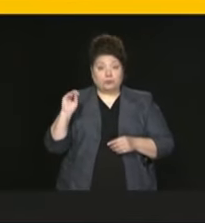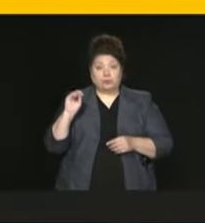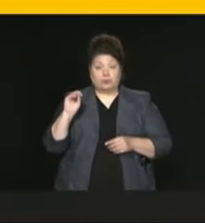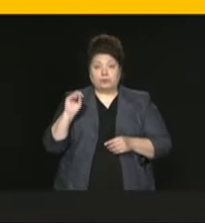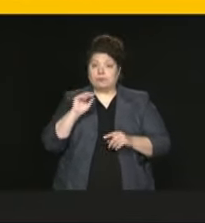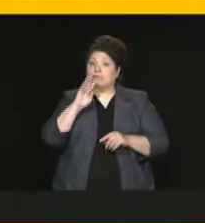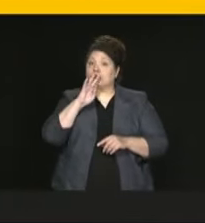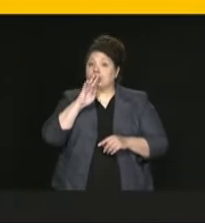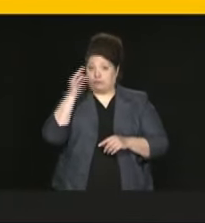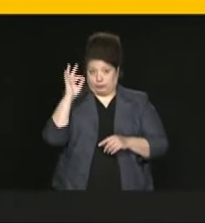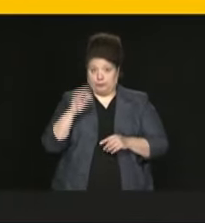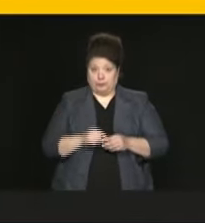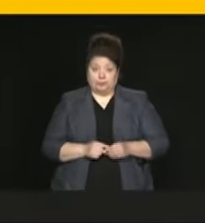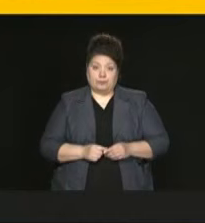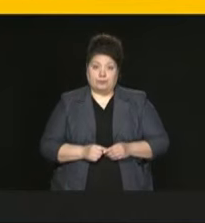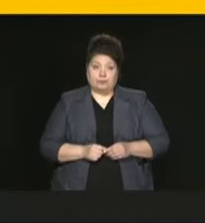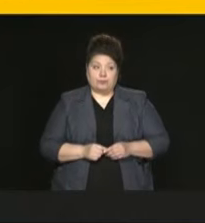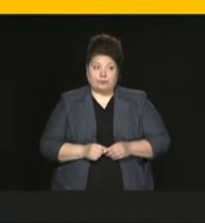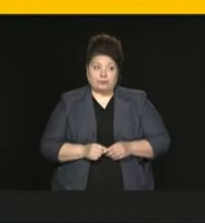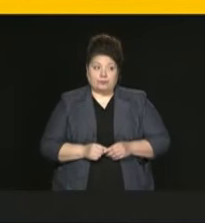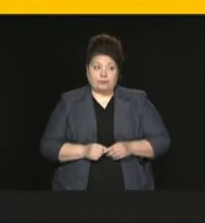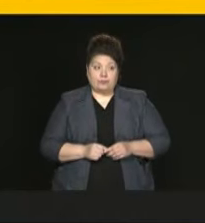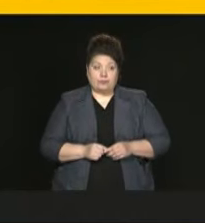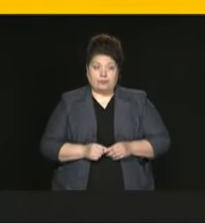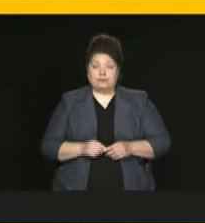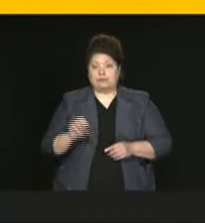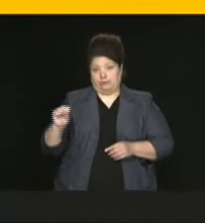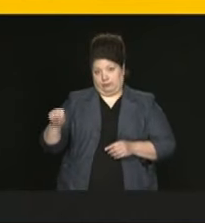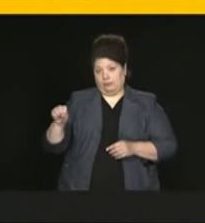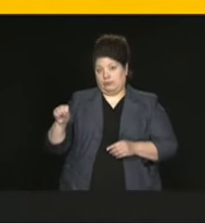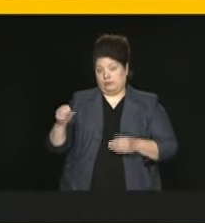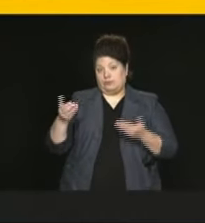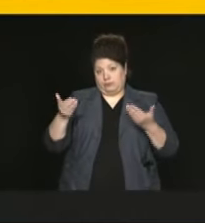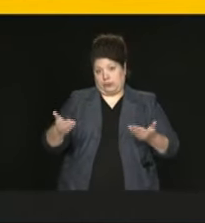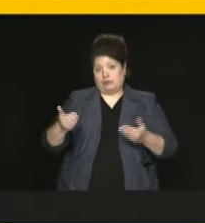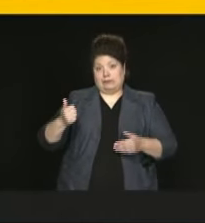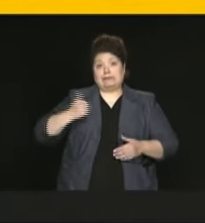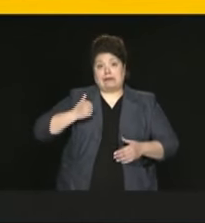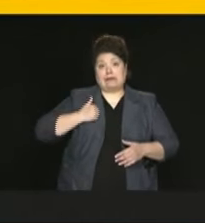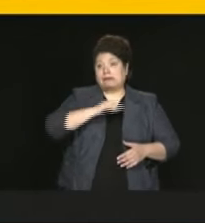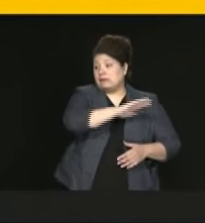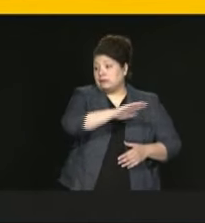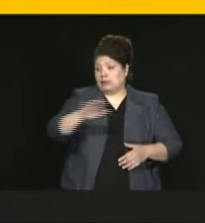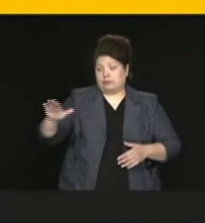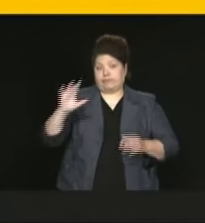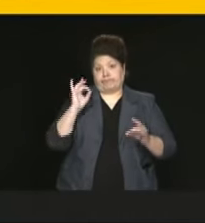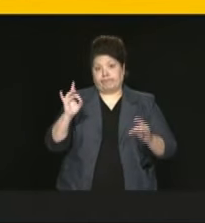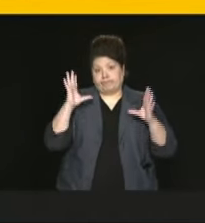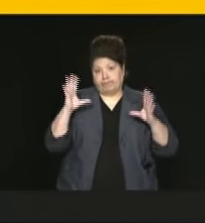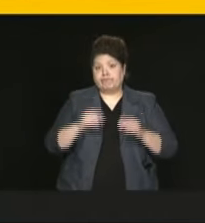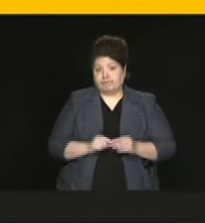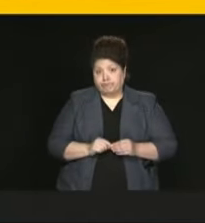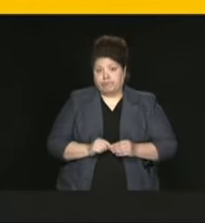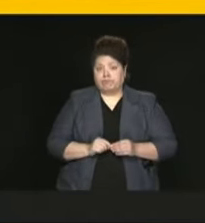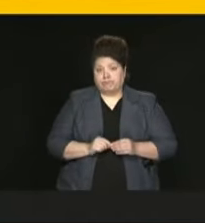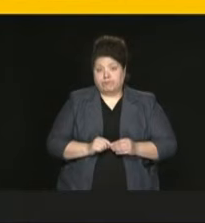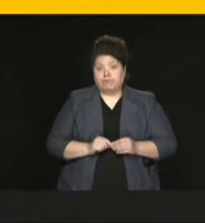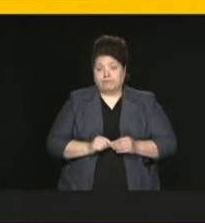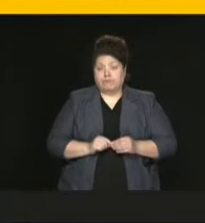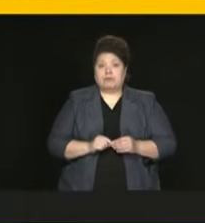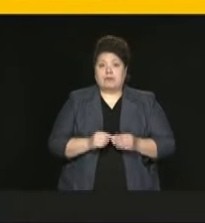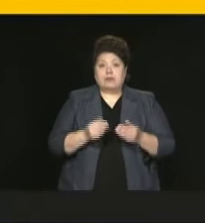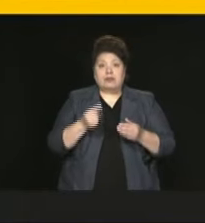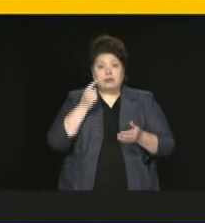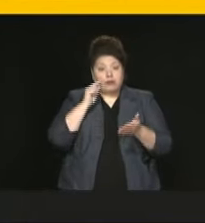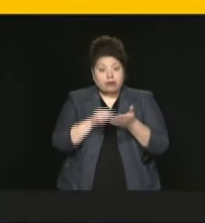It certainly is a national tragedy across the whole country, since we're seeing in all provinces and territories that there